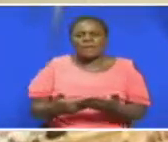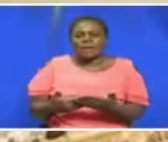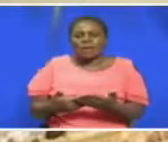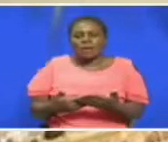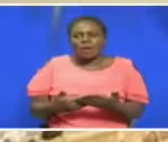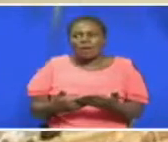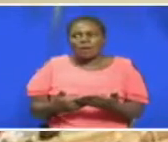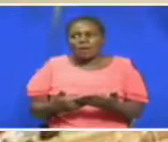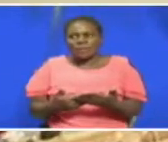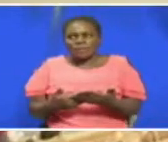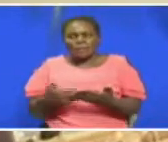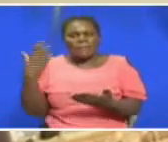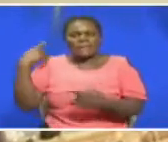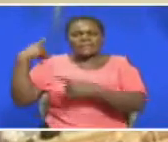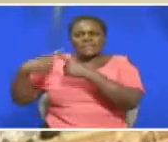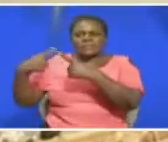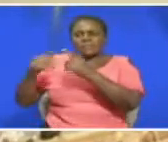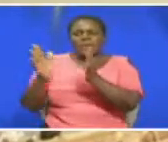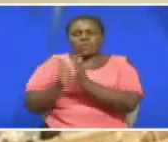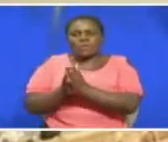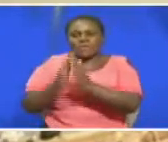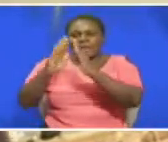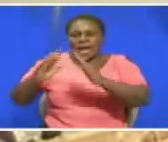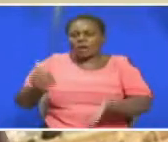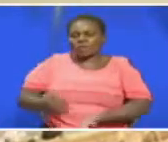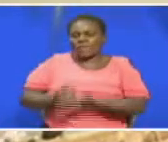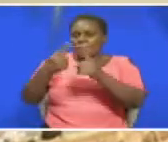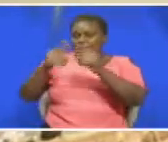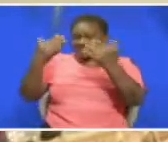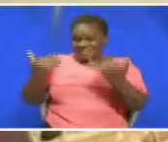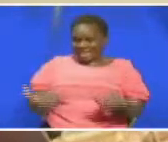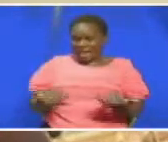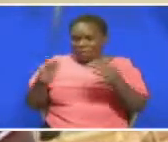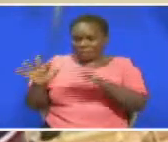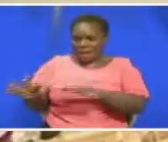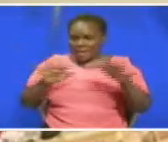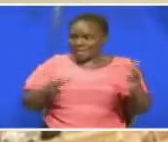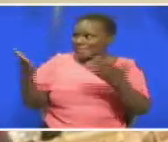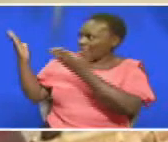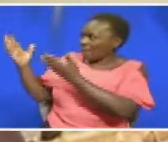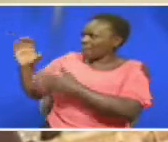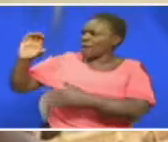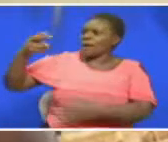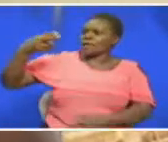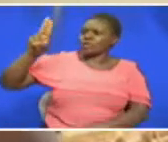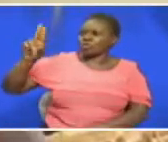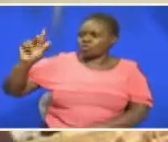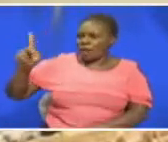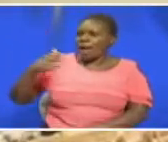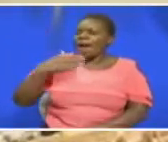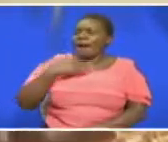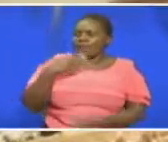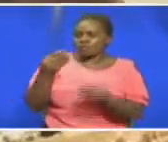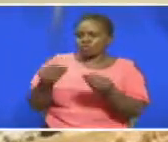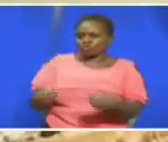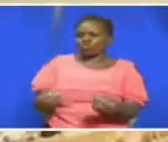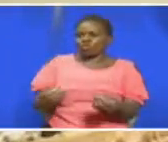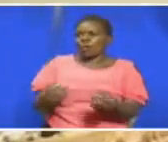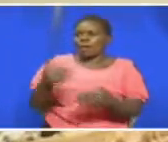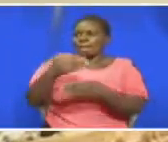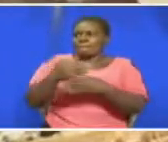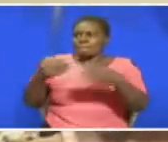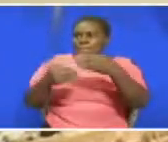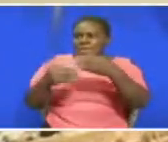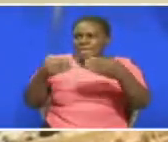owing to their past experience with the nannies. But at this open air market in Chuka, a solution has been found with the construction